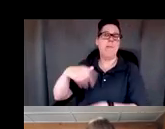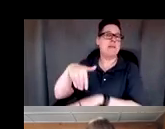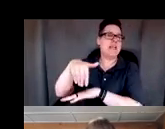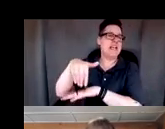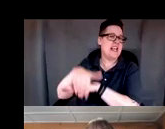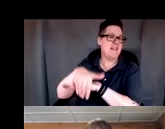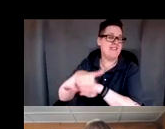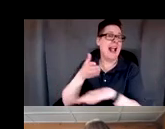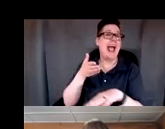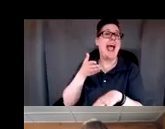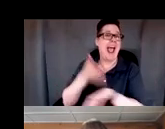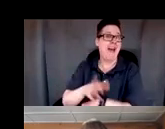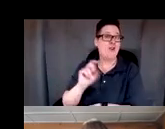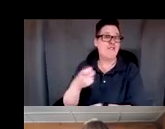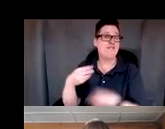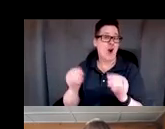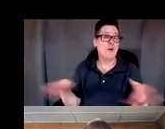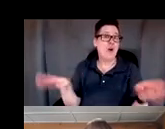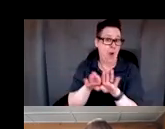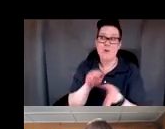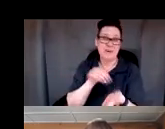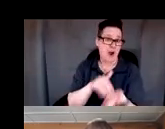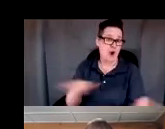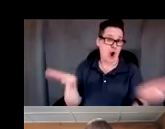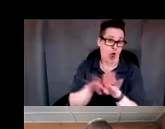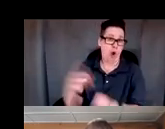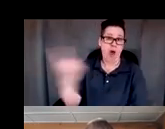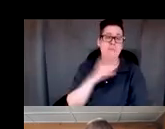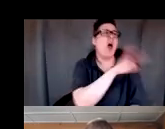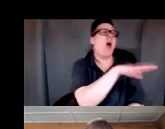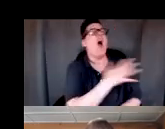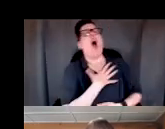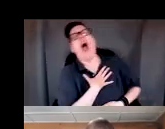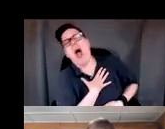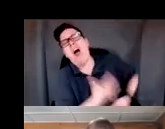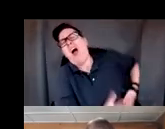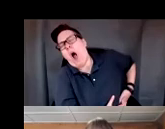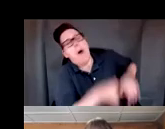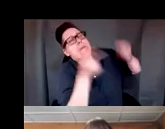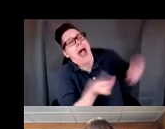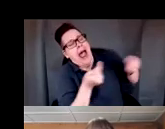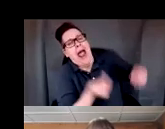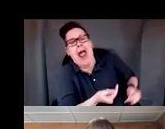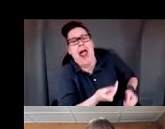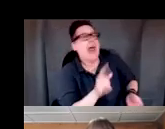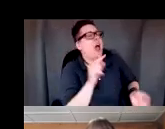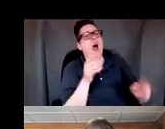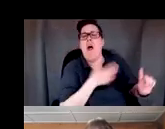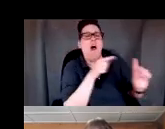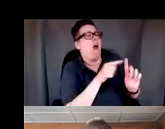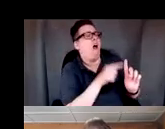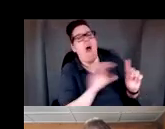pharmacy closes and doctor's office close, and say that they are having excruciating pain and this is the only medication that